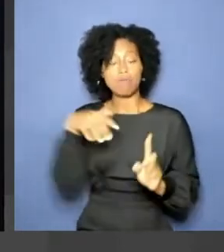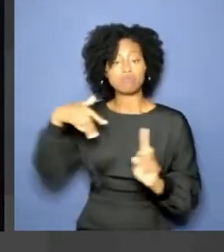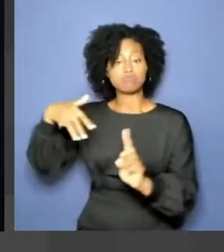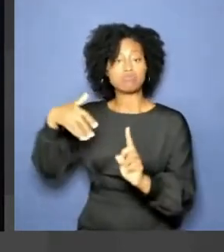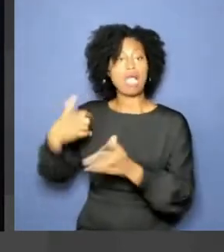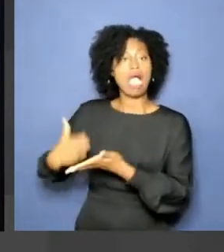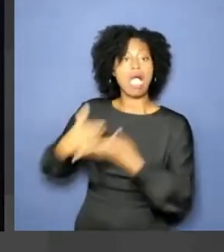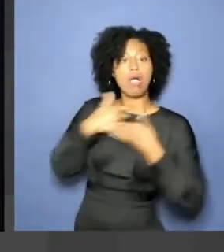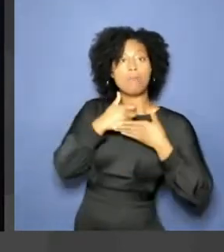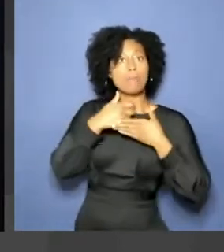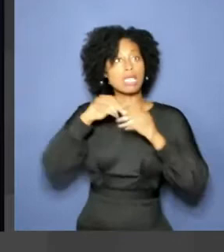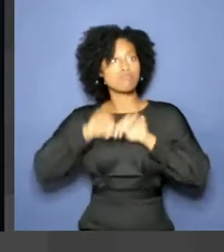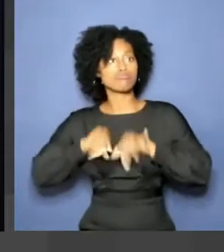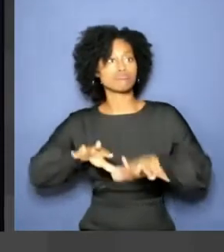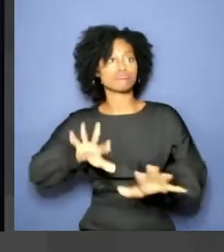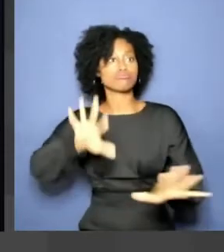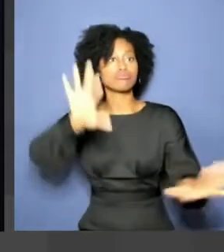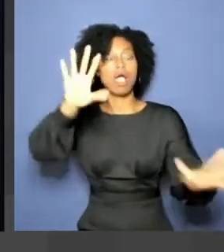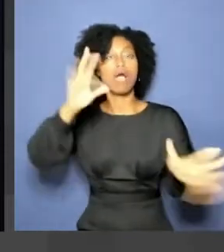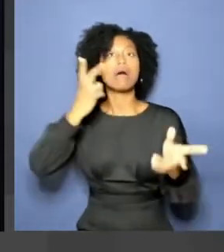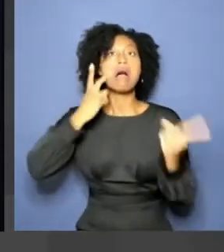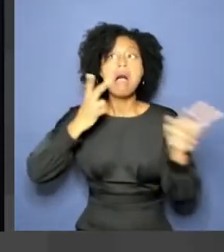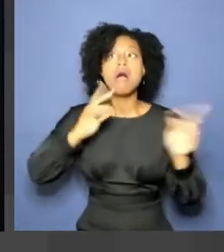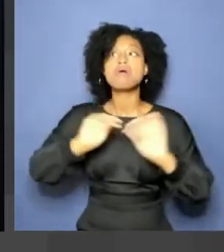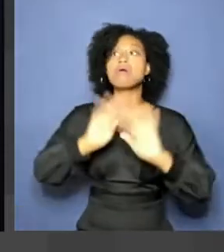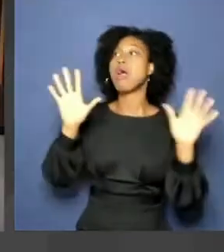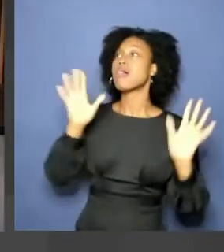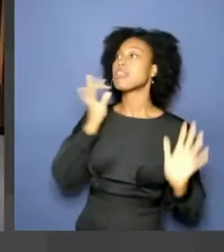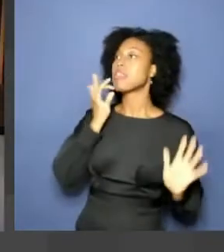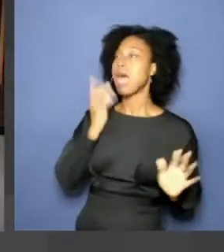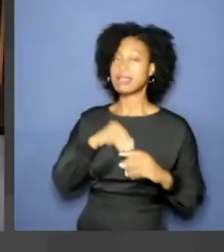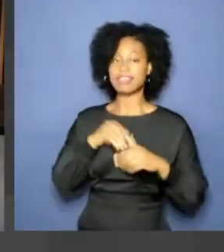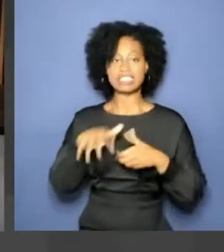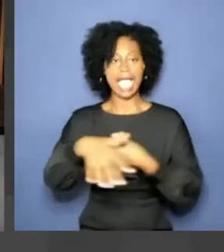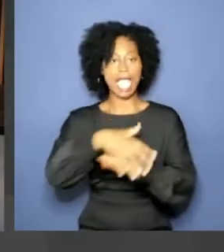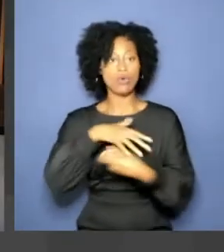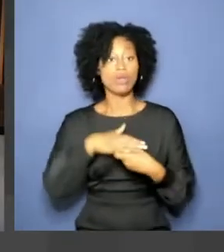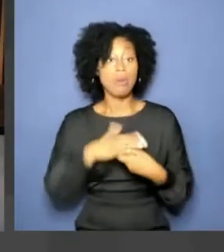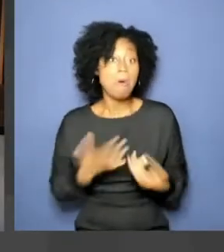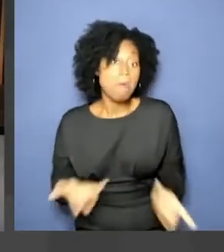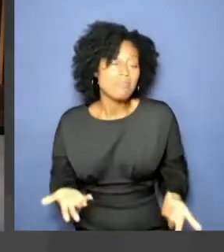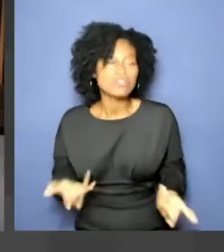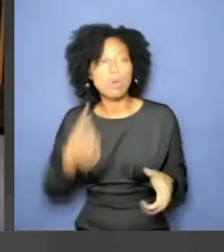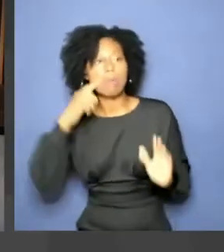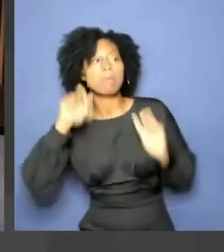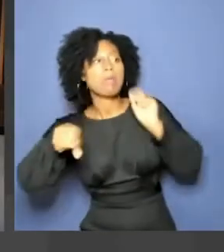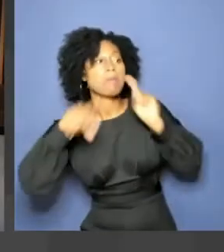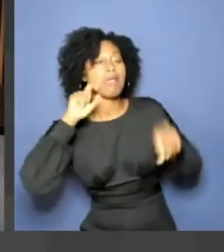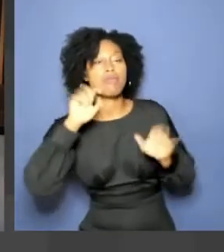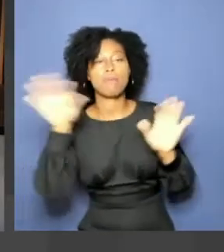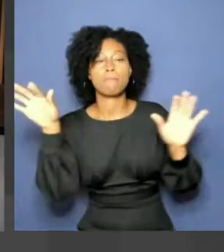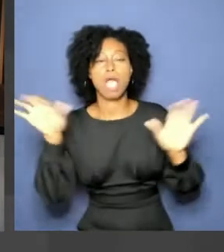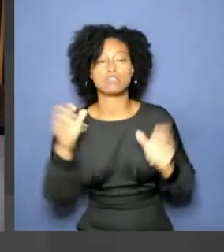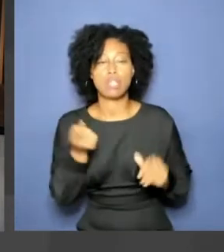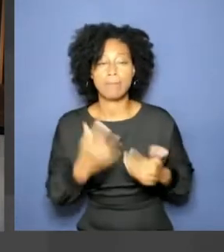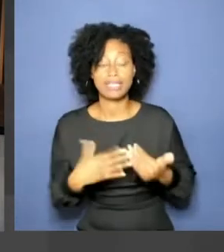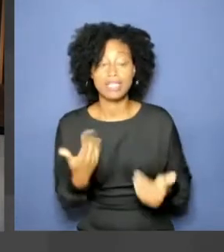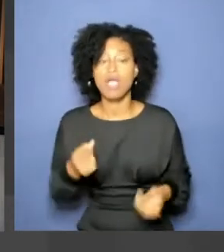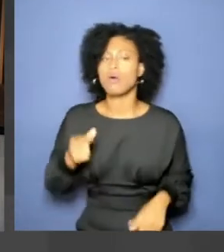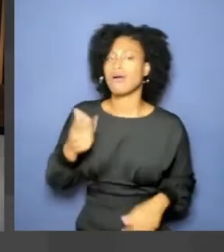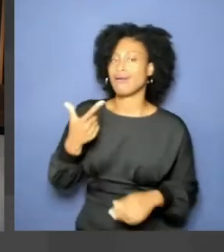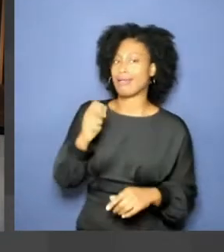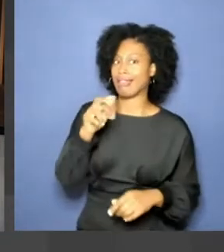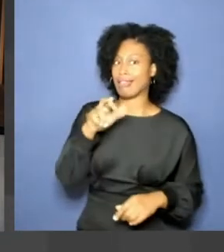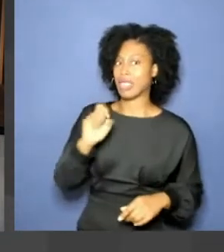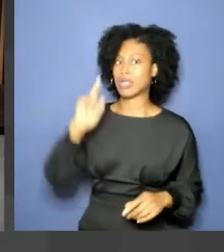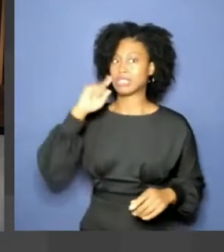up these areas to solve your monster spawning problems. The Glare sounds amazing. I'm ready to vote Glare now. Yes,